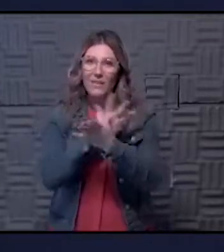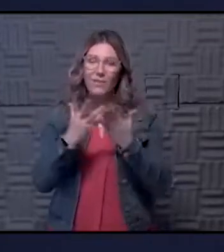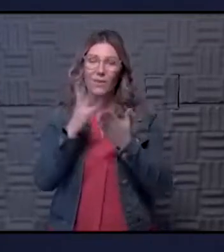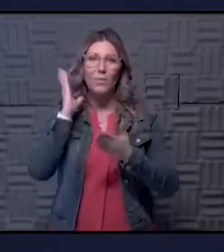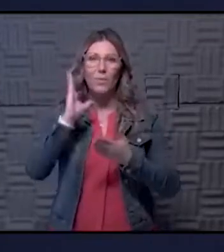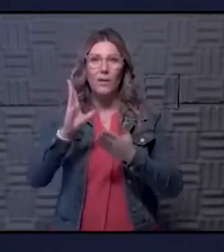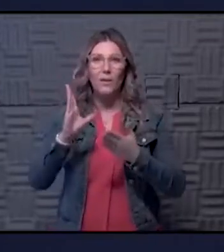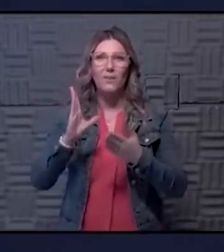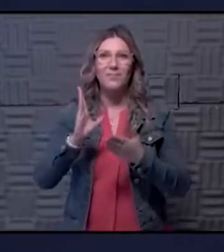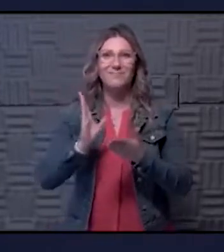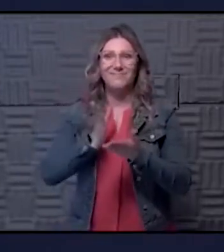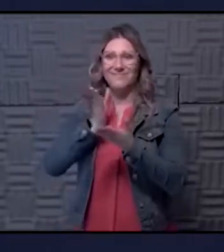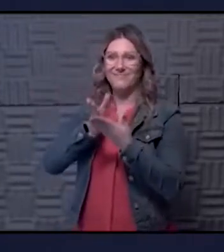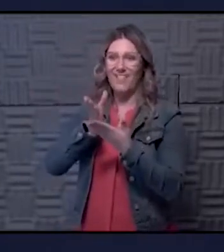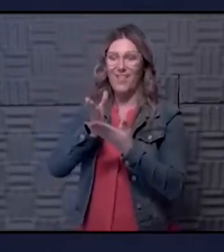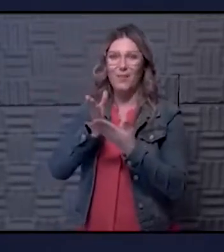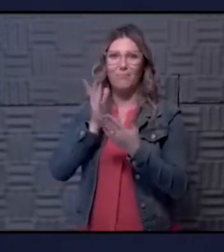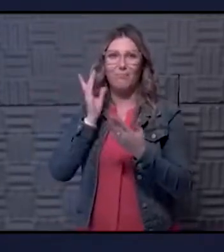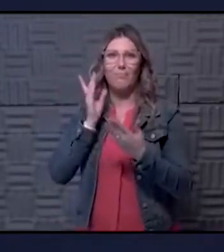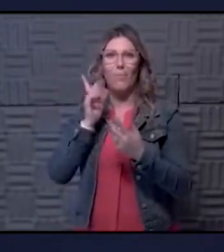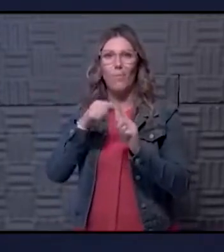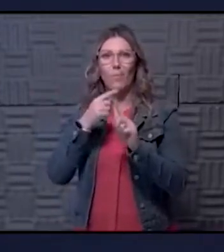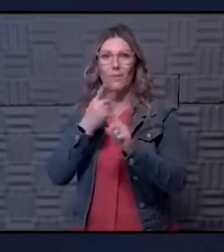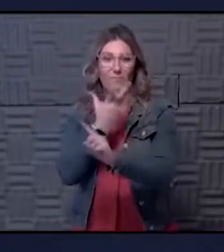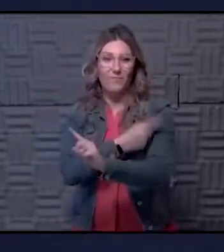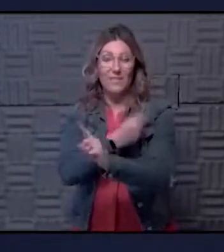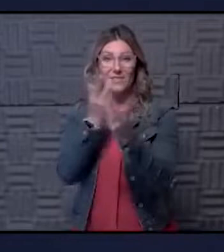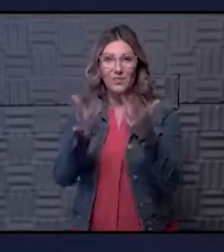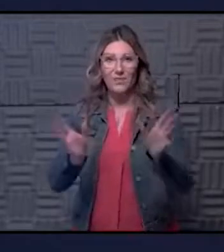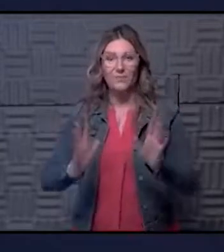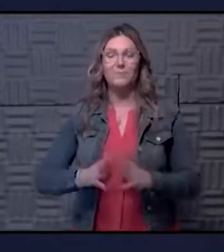as everyone gets vaccinated. So I